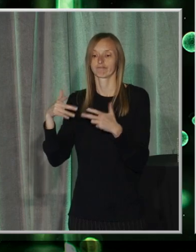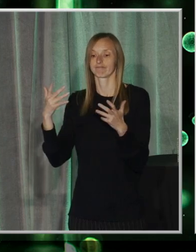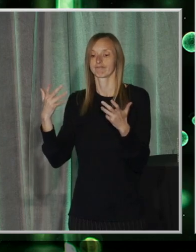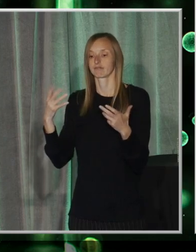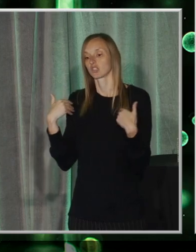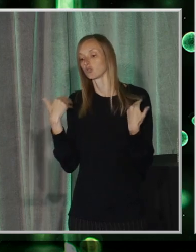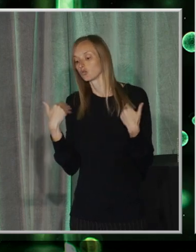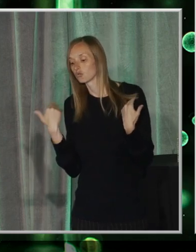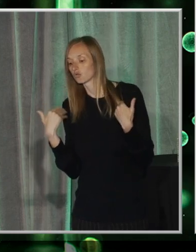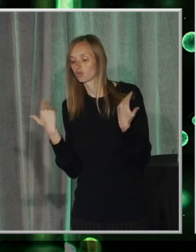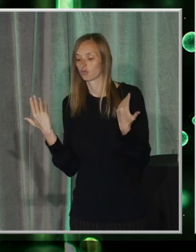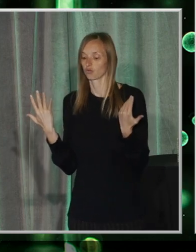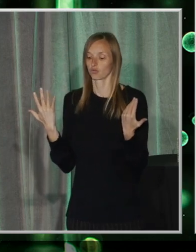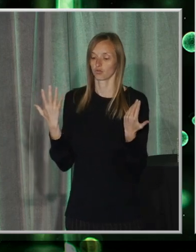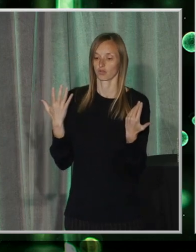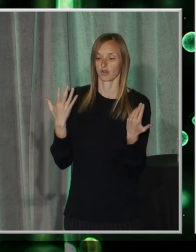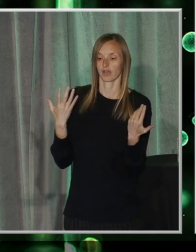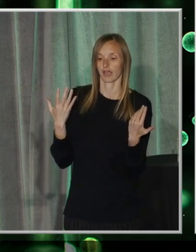youth